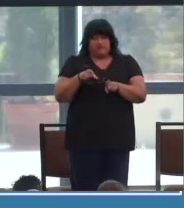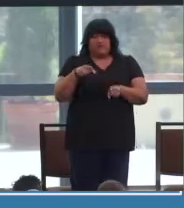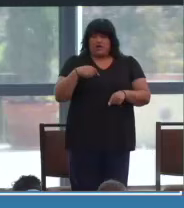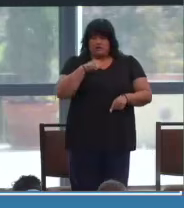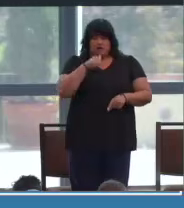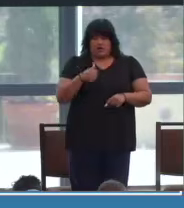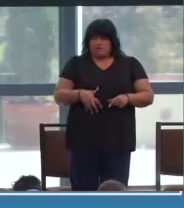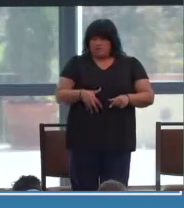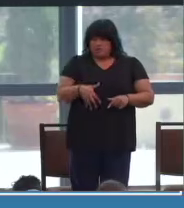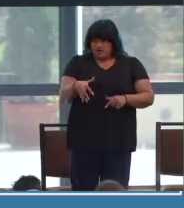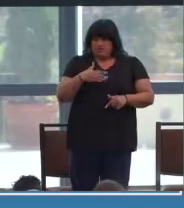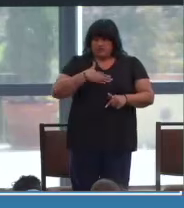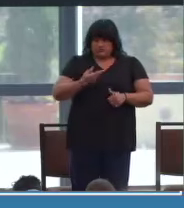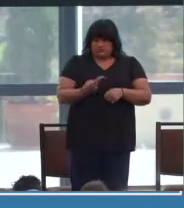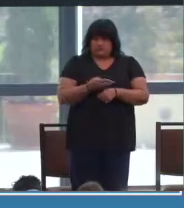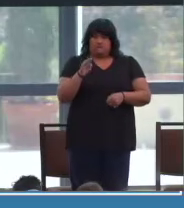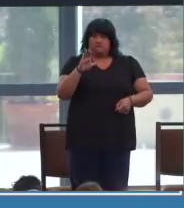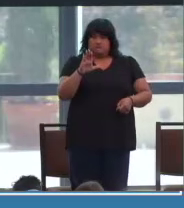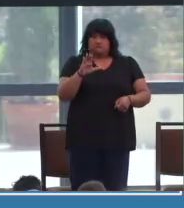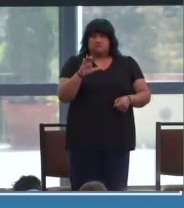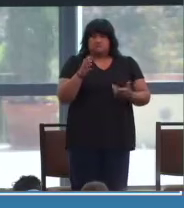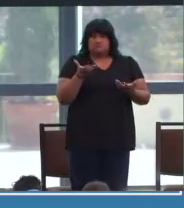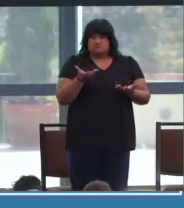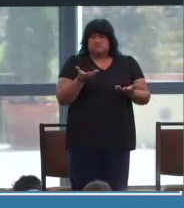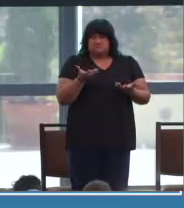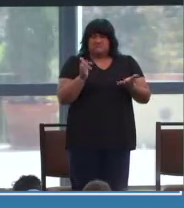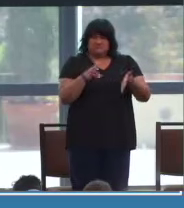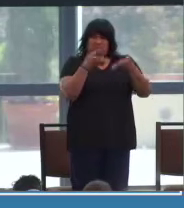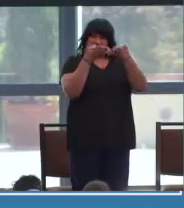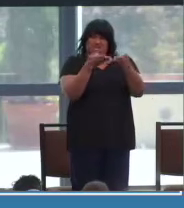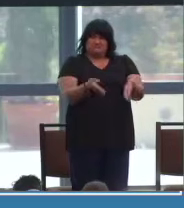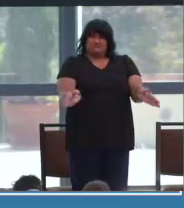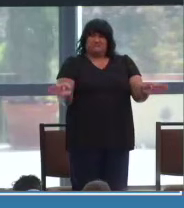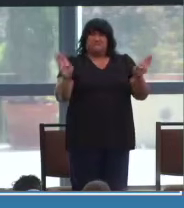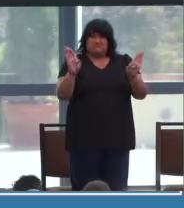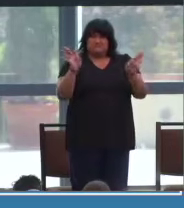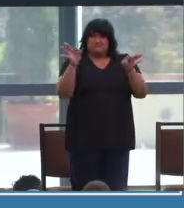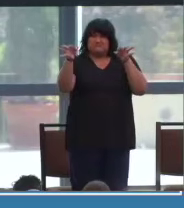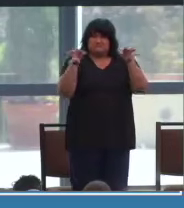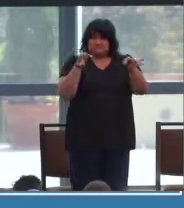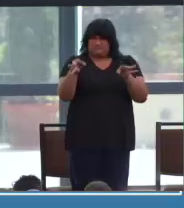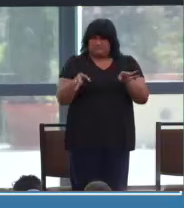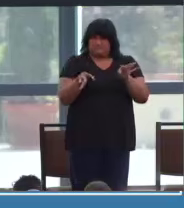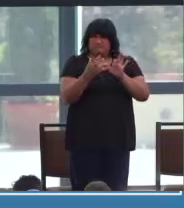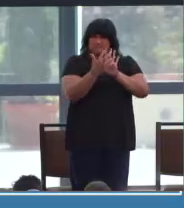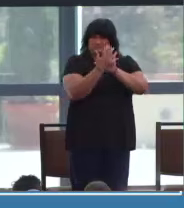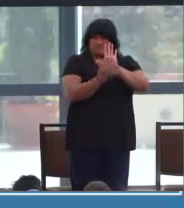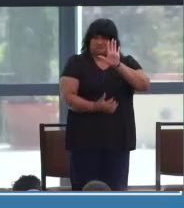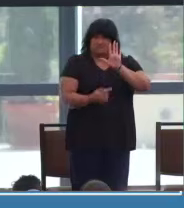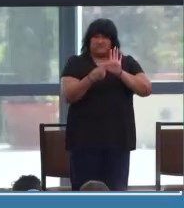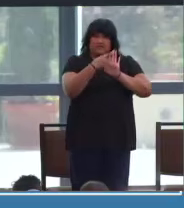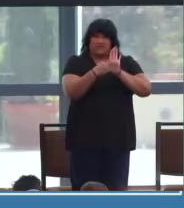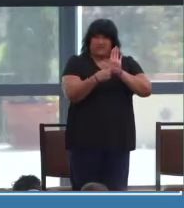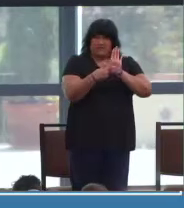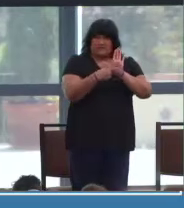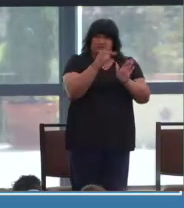to use birth control. So this is a very general kind of description of the patient that would